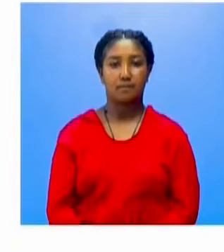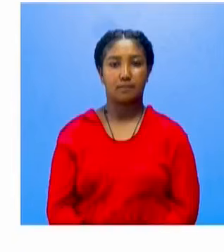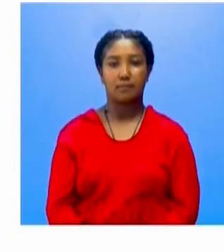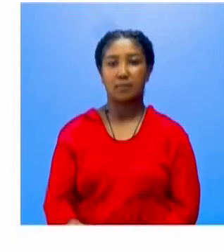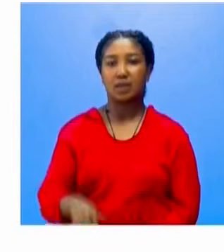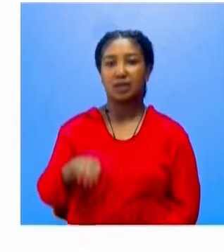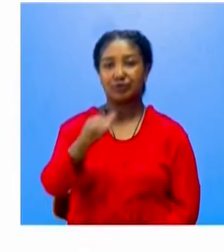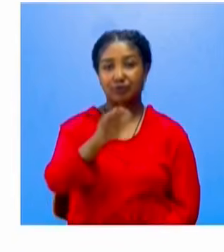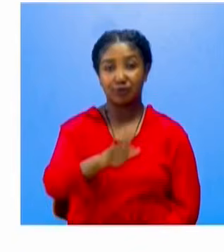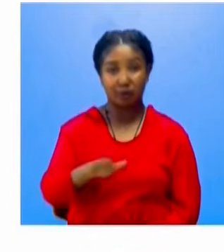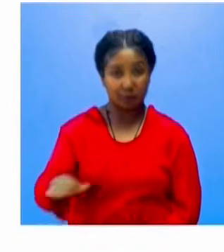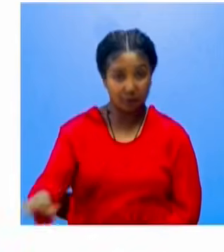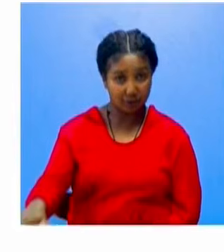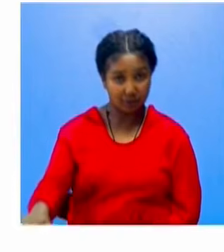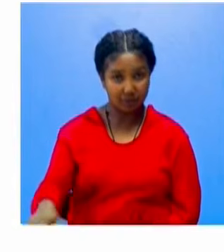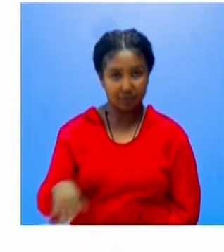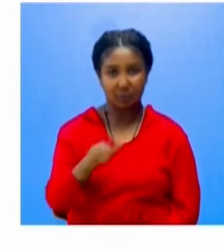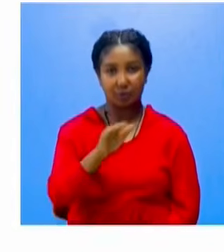Children